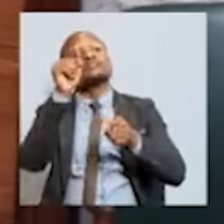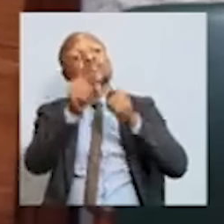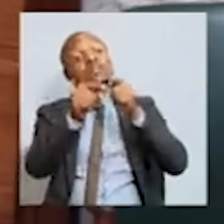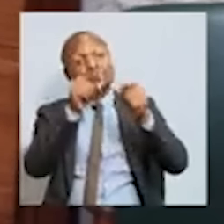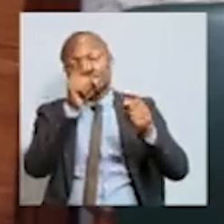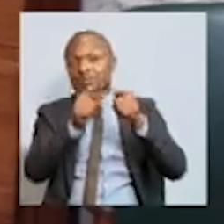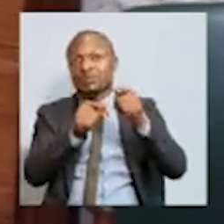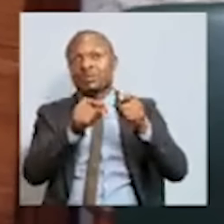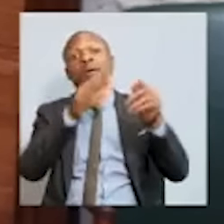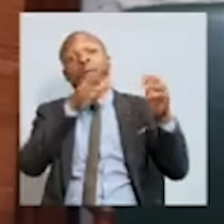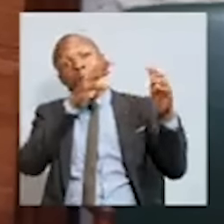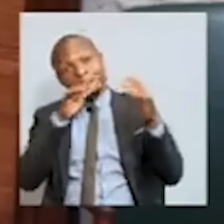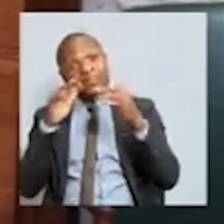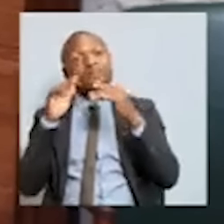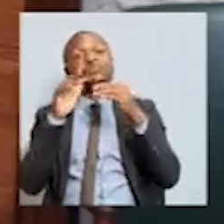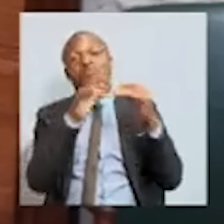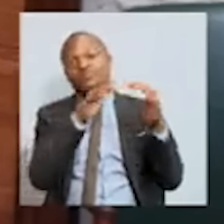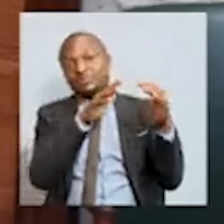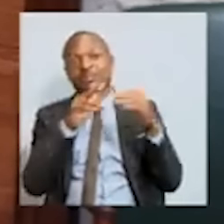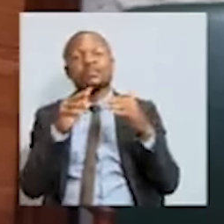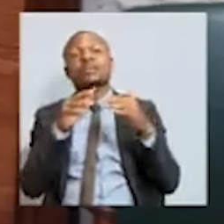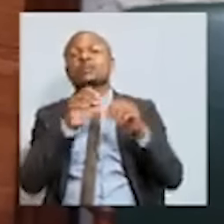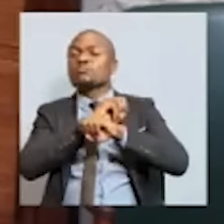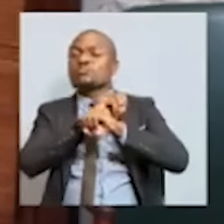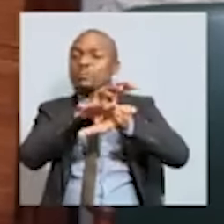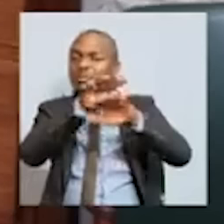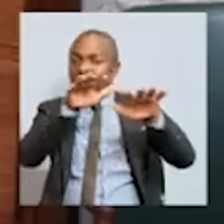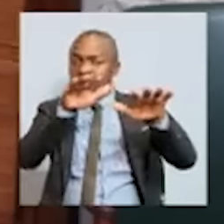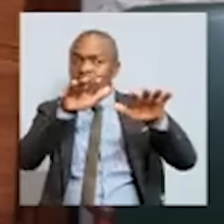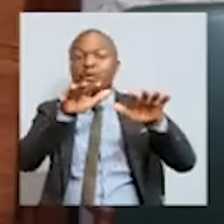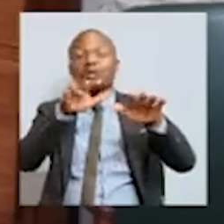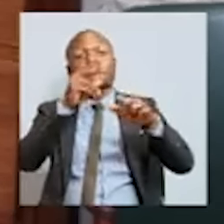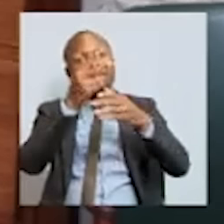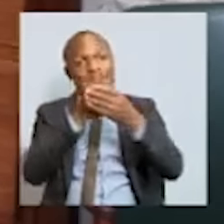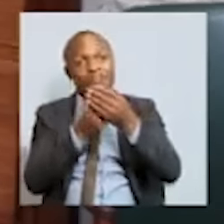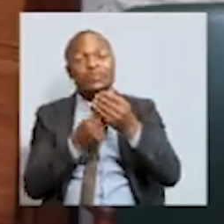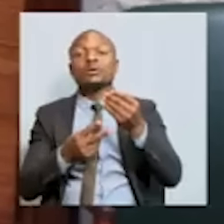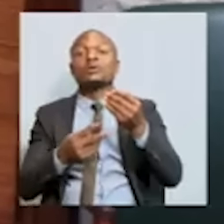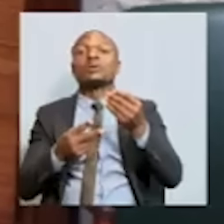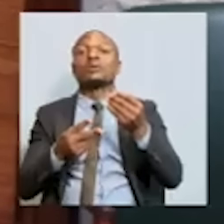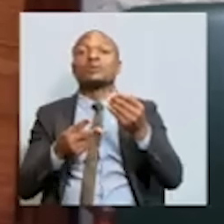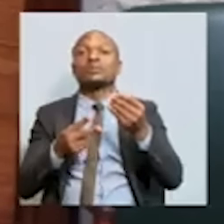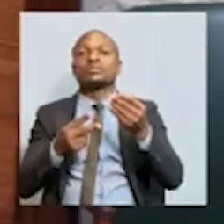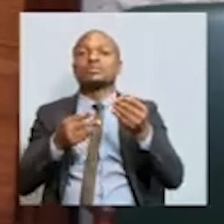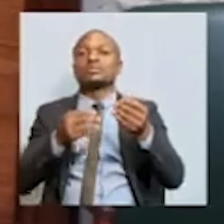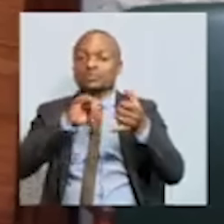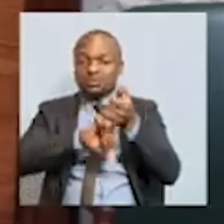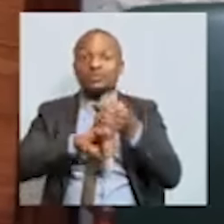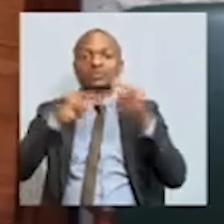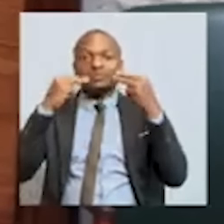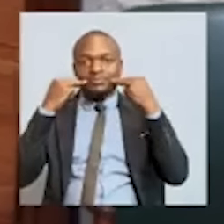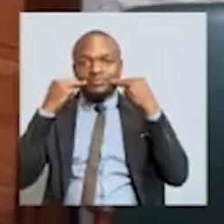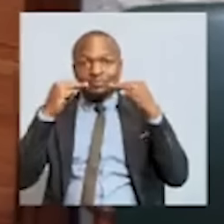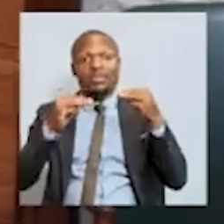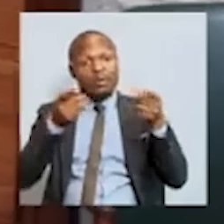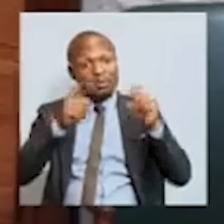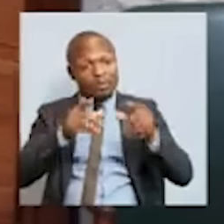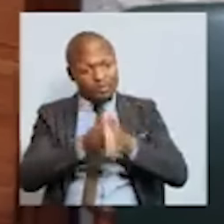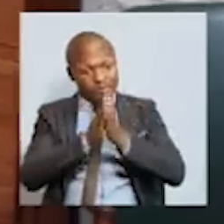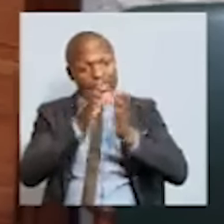violence, and it was widely circulated on both social and print media platforms. When asked